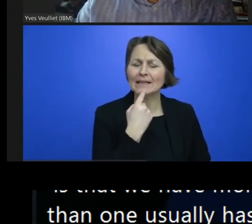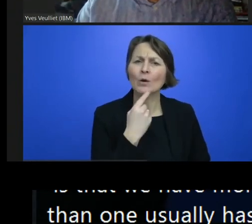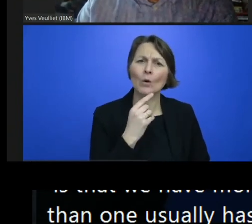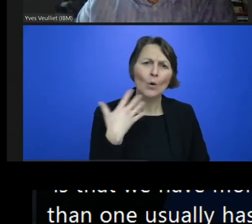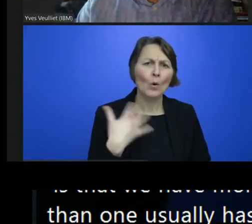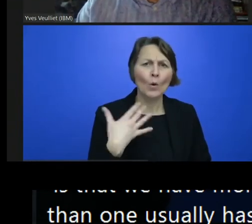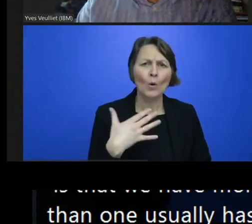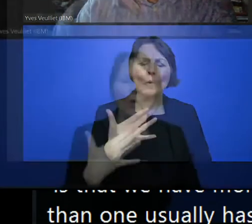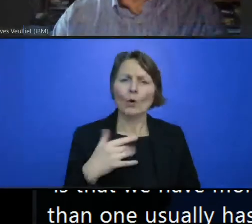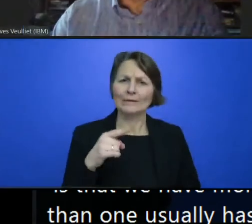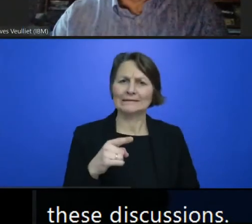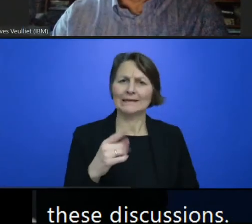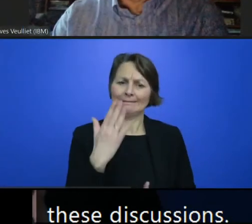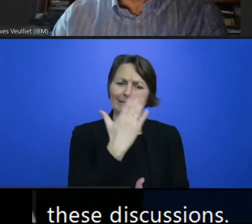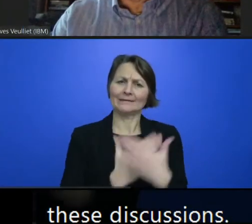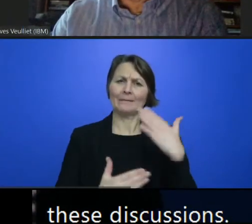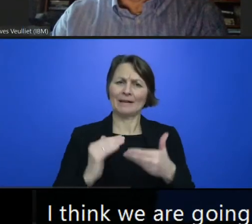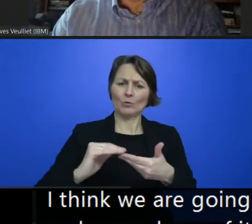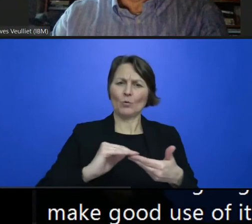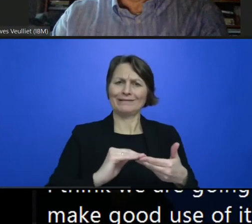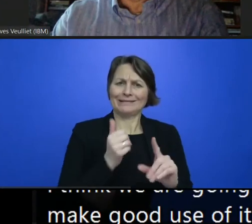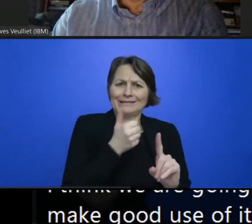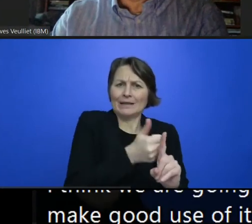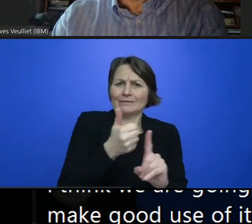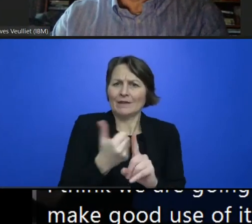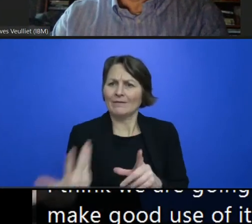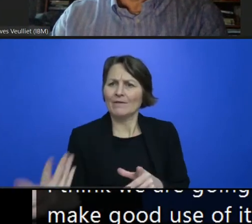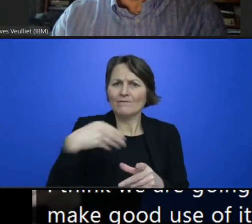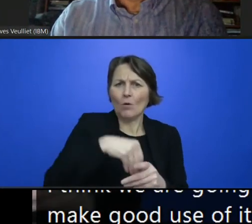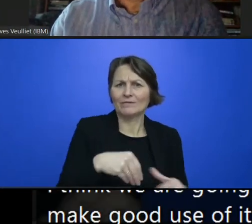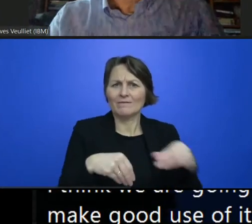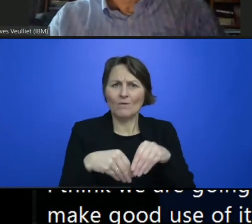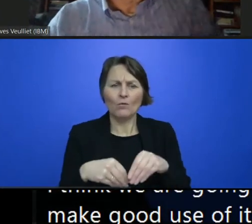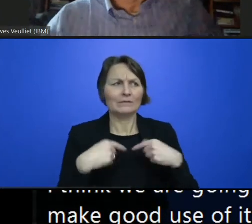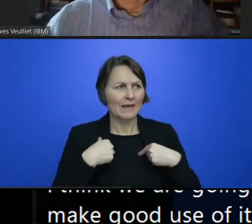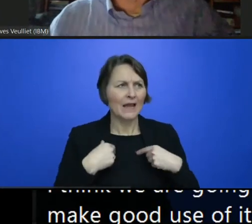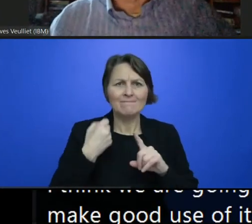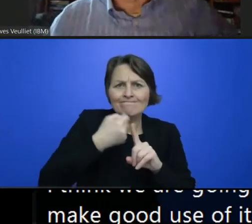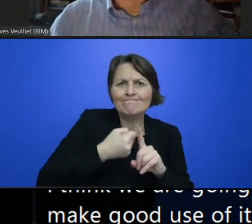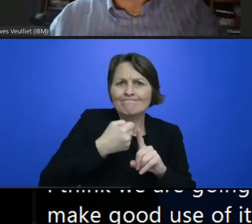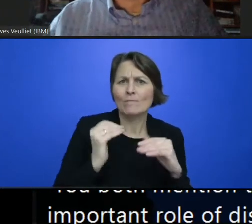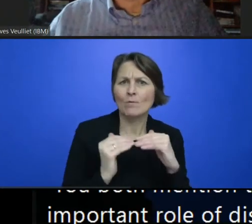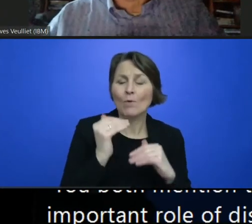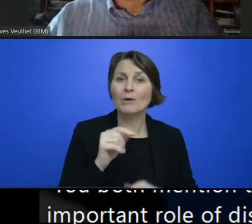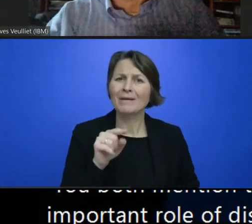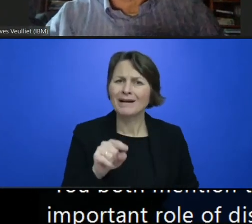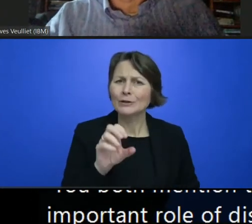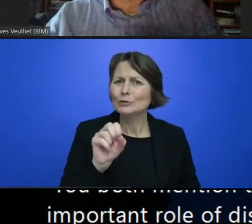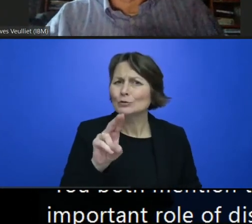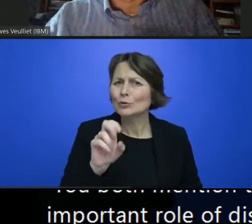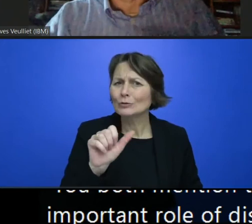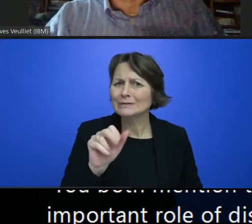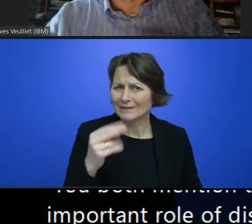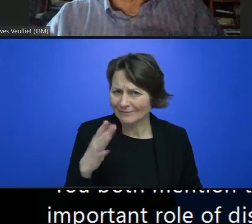disability organization. And Susan, you rightly point out that so far there has been little attention by the disability community to this